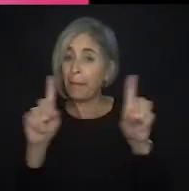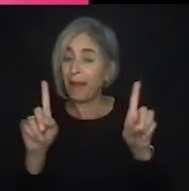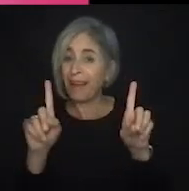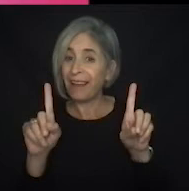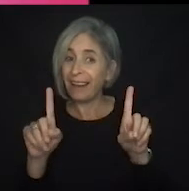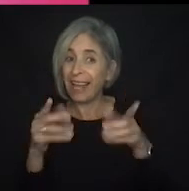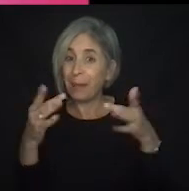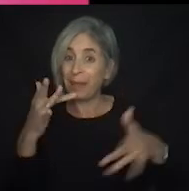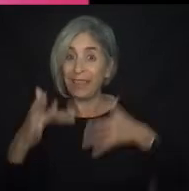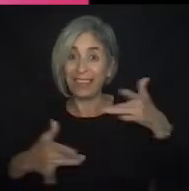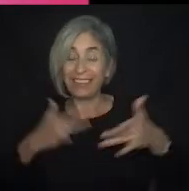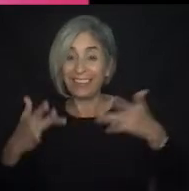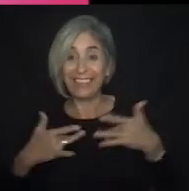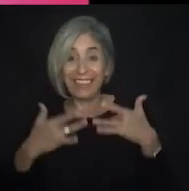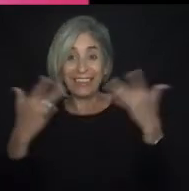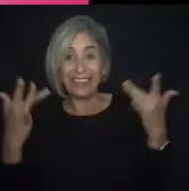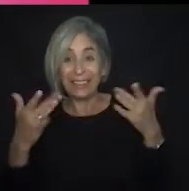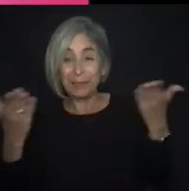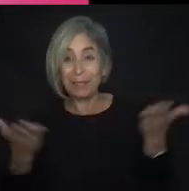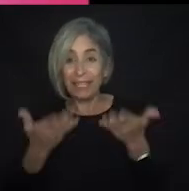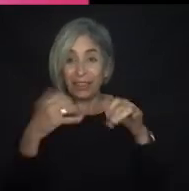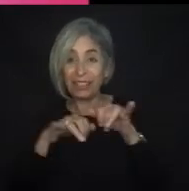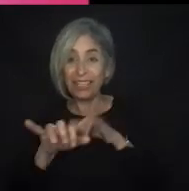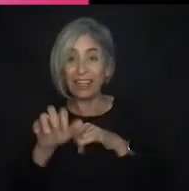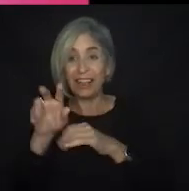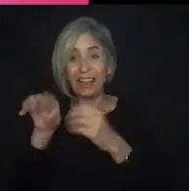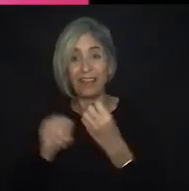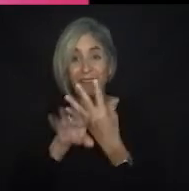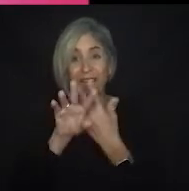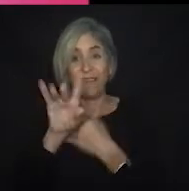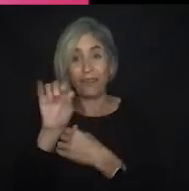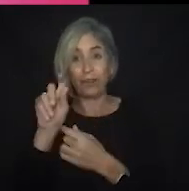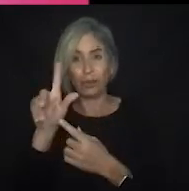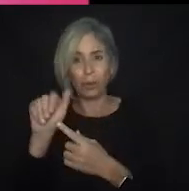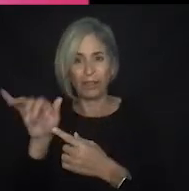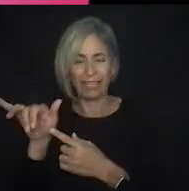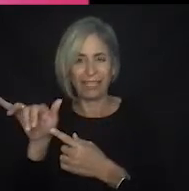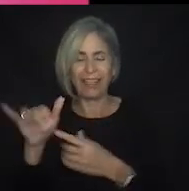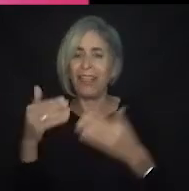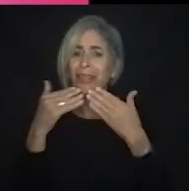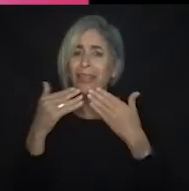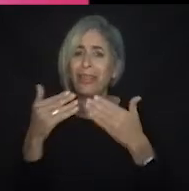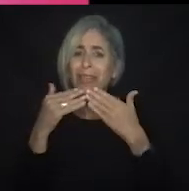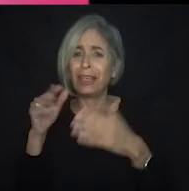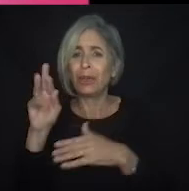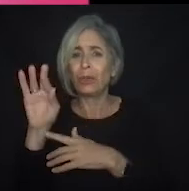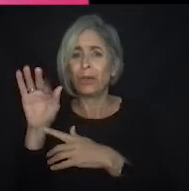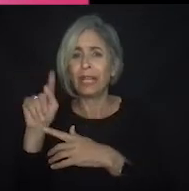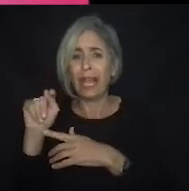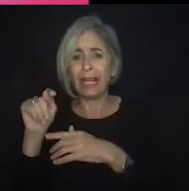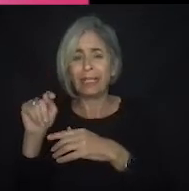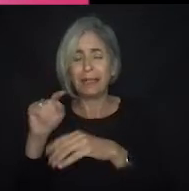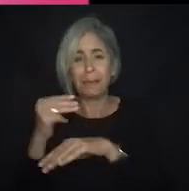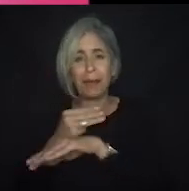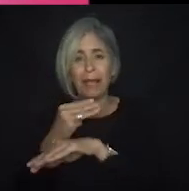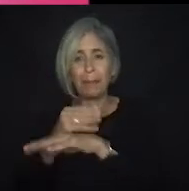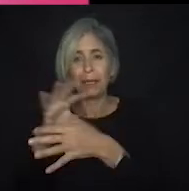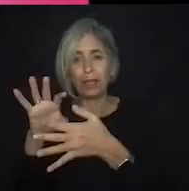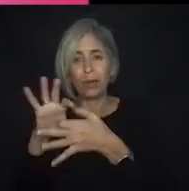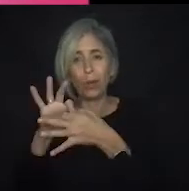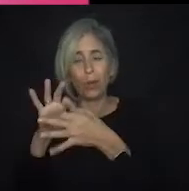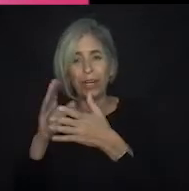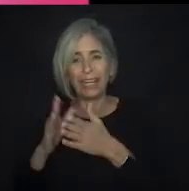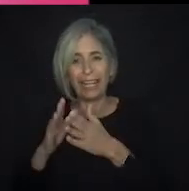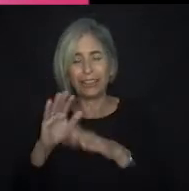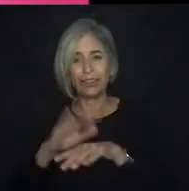However, I am super thrilled to be able to be here virtually. I wanted to give a huge thank you to the React Miami organizers and team for